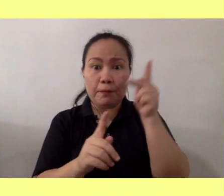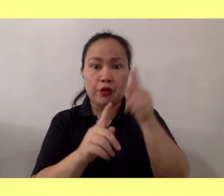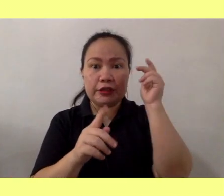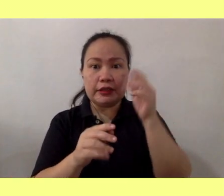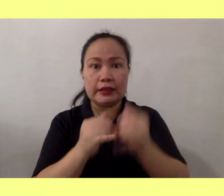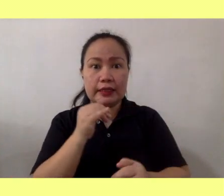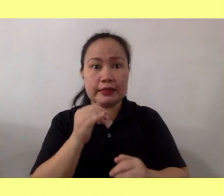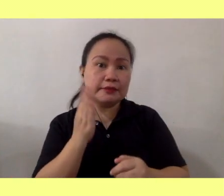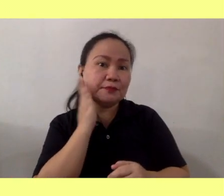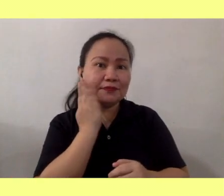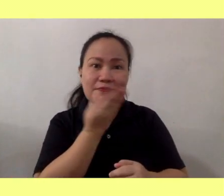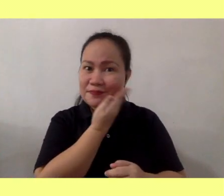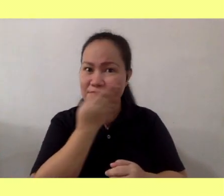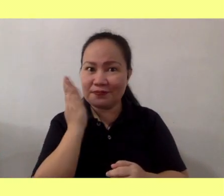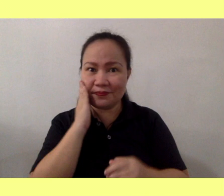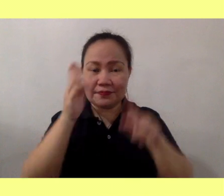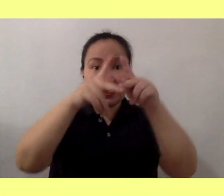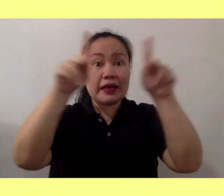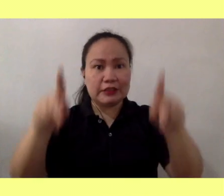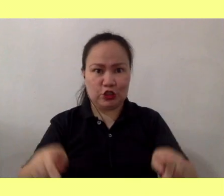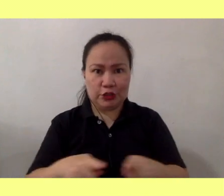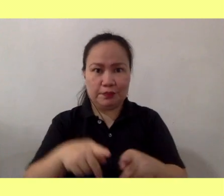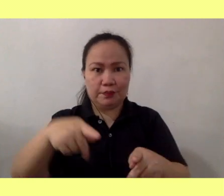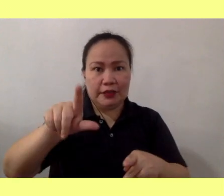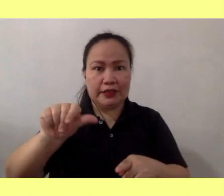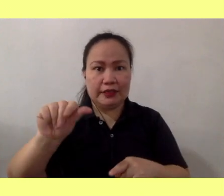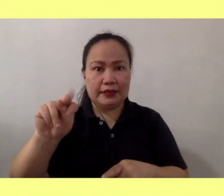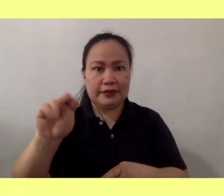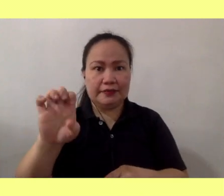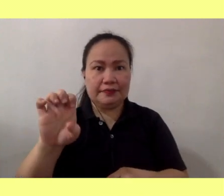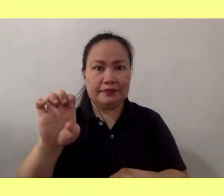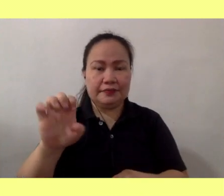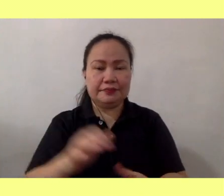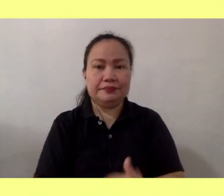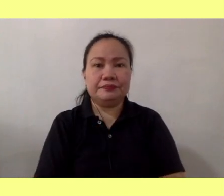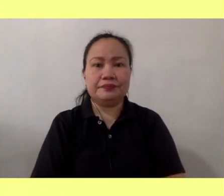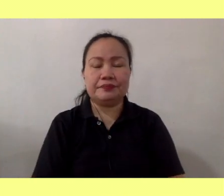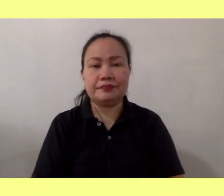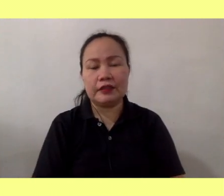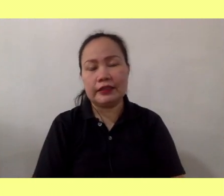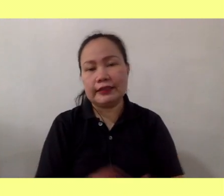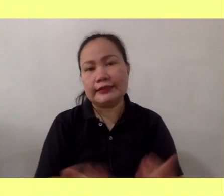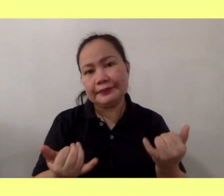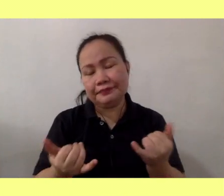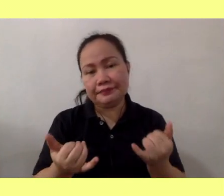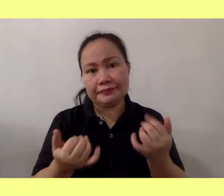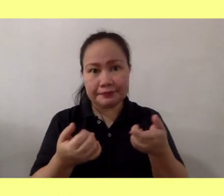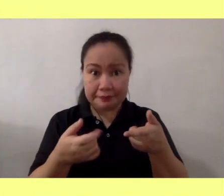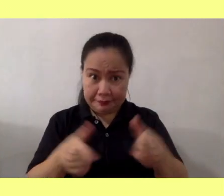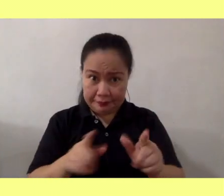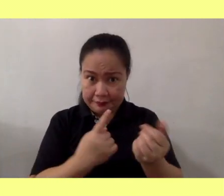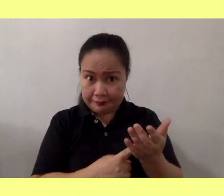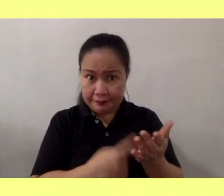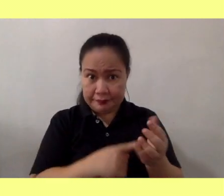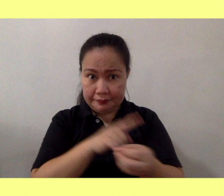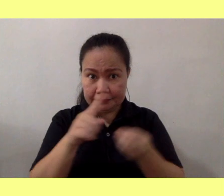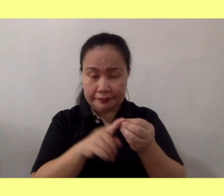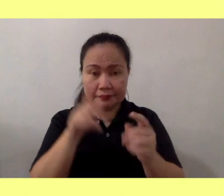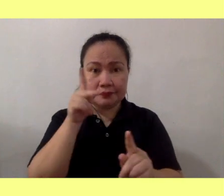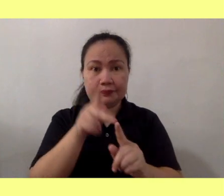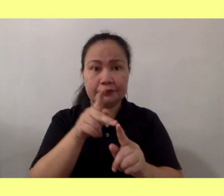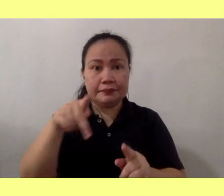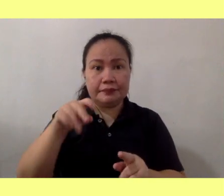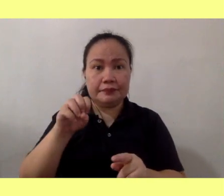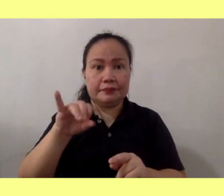is a plane. Okay. So, let's talk about point. Ano ba itong point? Okay. So, you need to